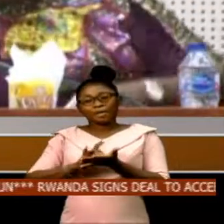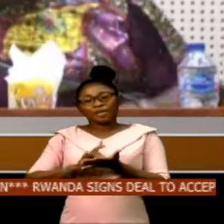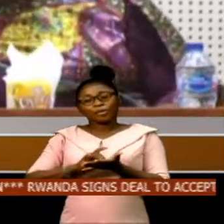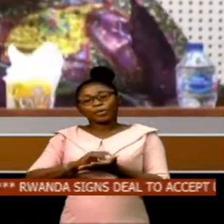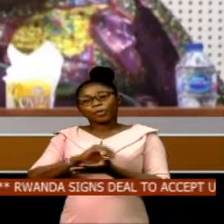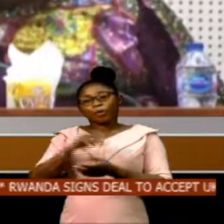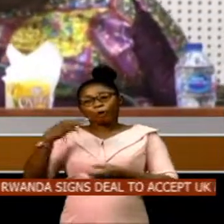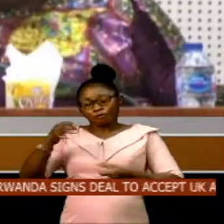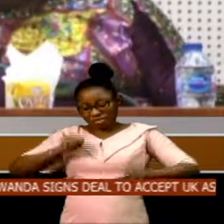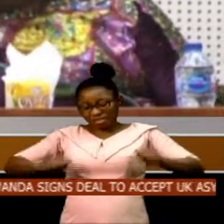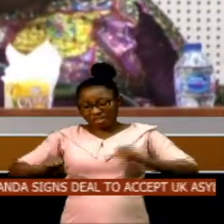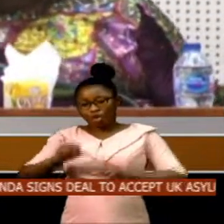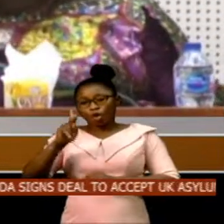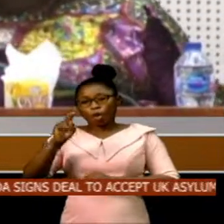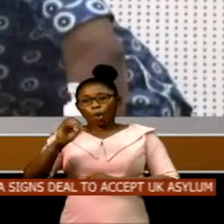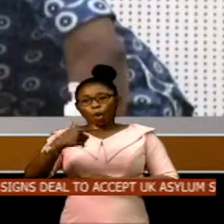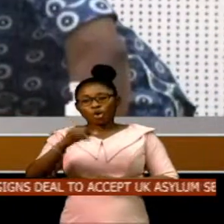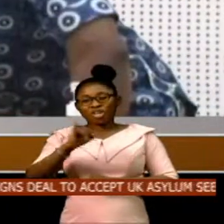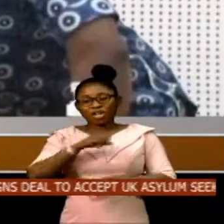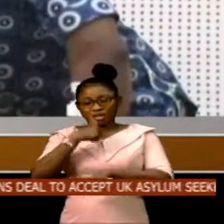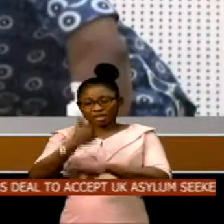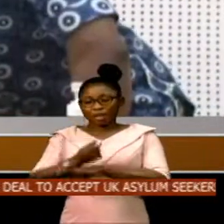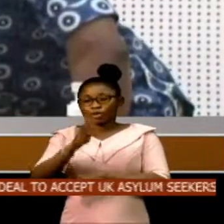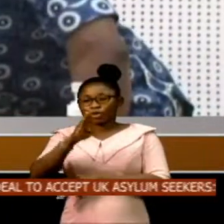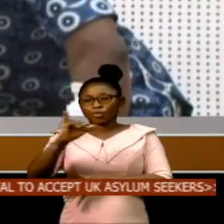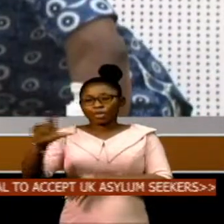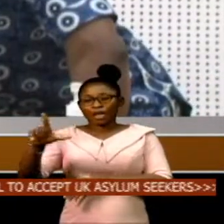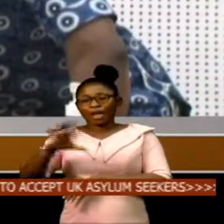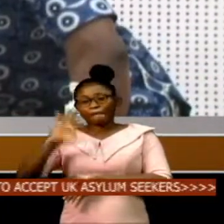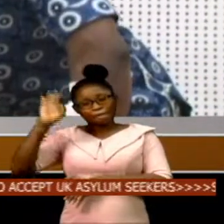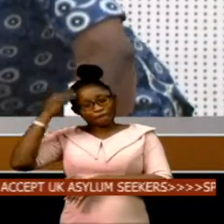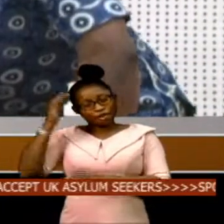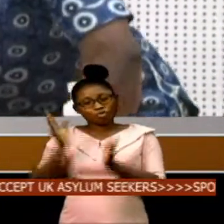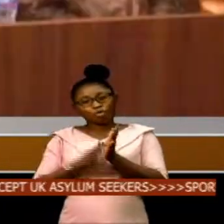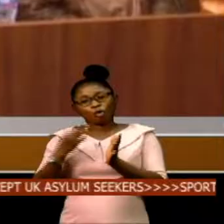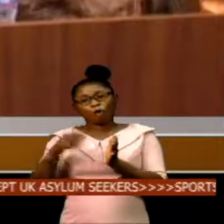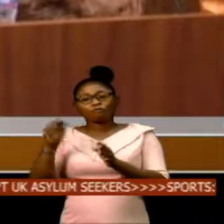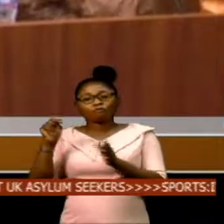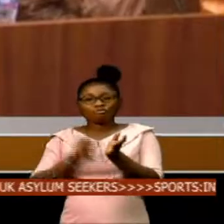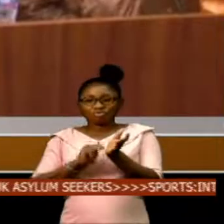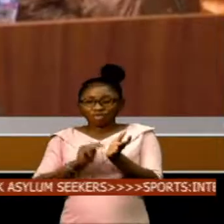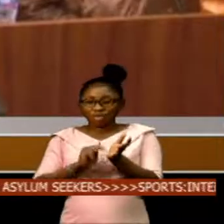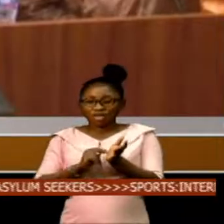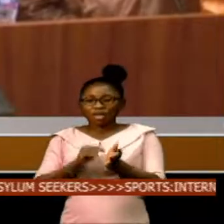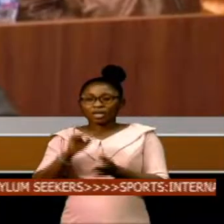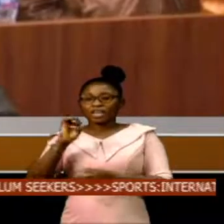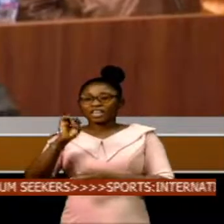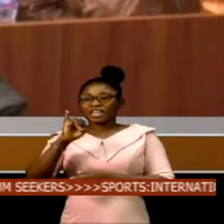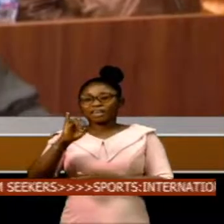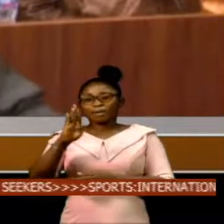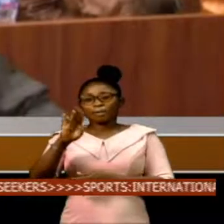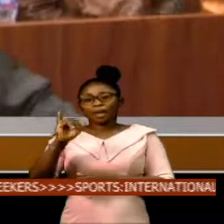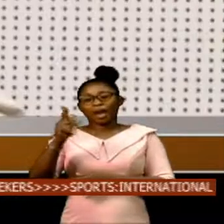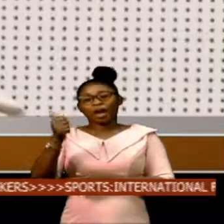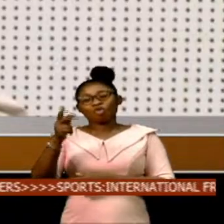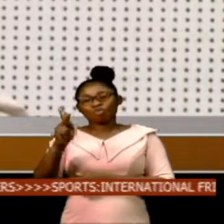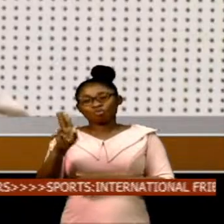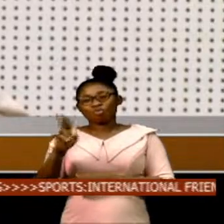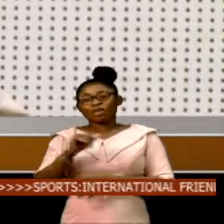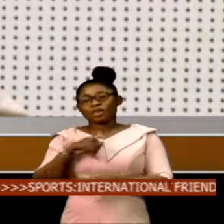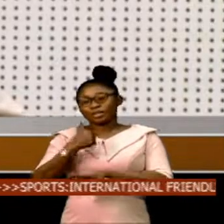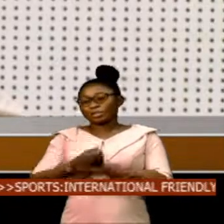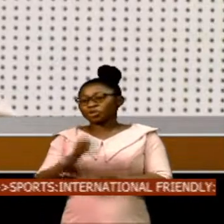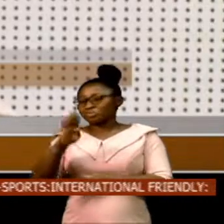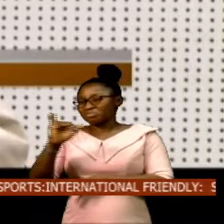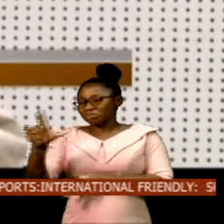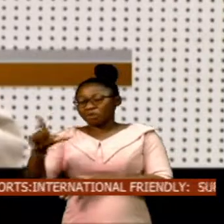Sciences Egbe Kogi Establishment Bill, and the Federal School of Nursing and Midwifery Igbeagu Isi Establishment Bill.